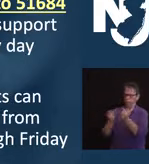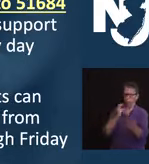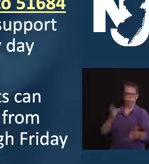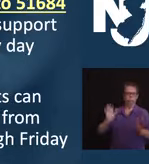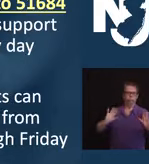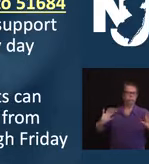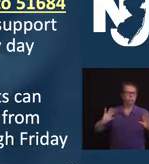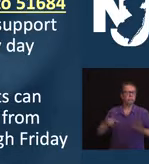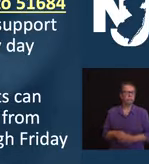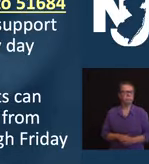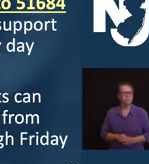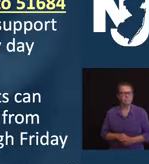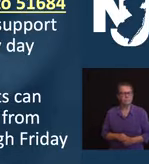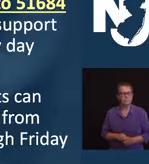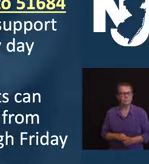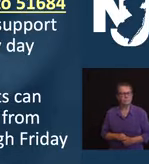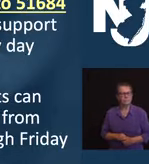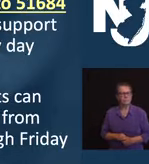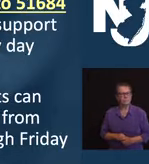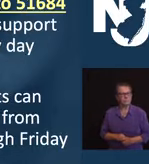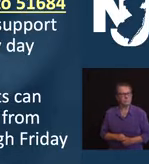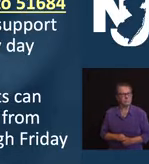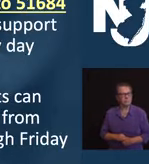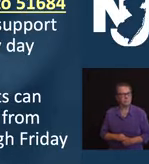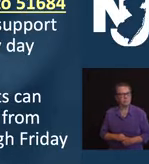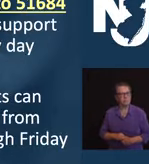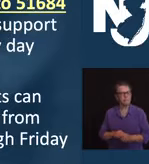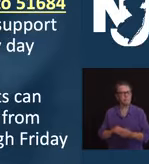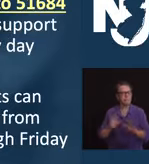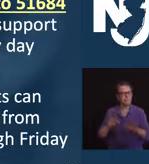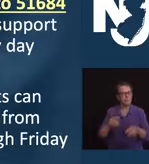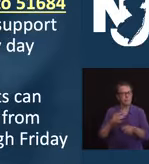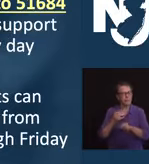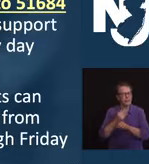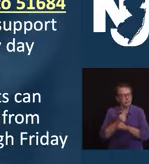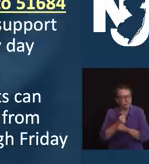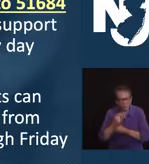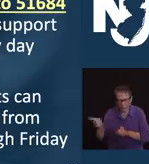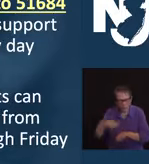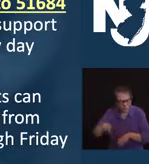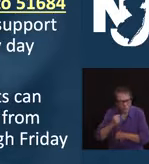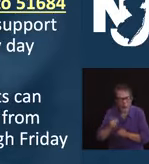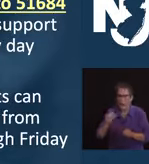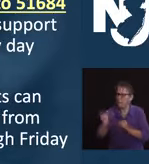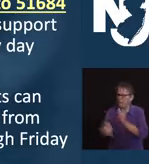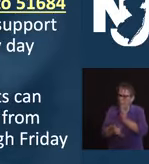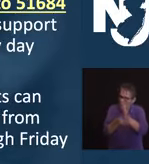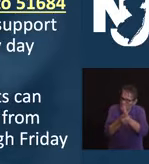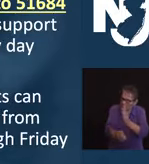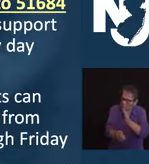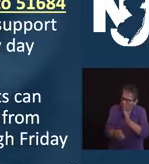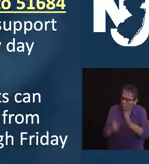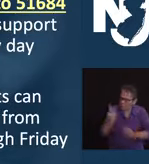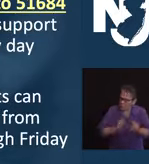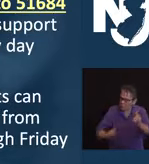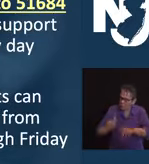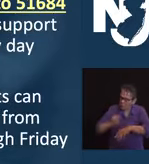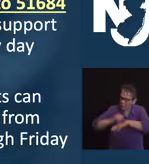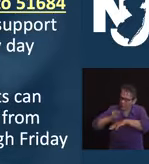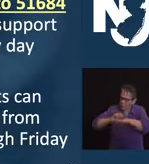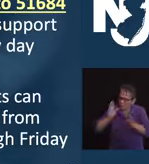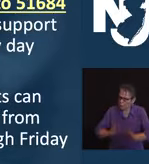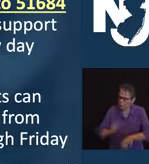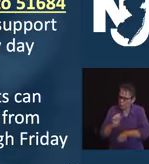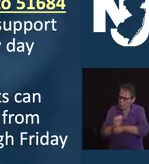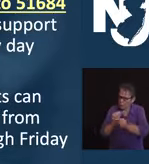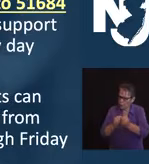live trained specialists. We have gone through a lot together over the past year plus, and no one should be left to fear they have